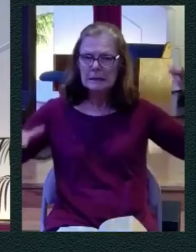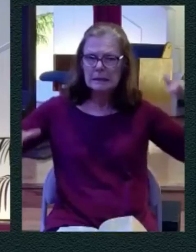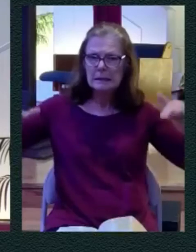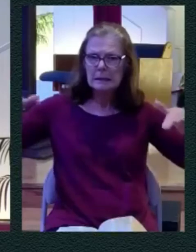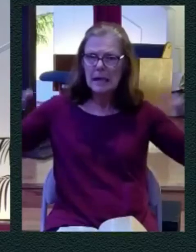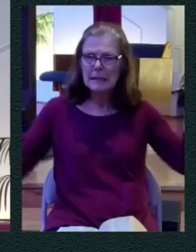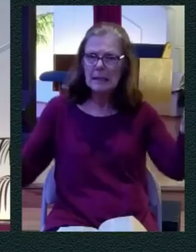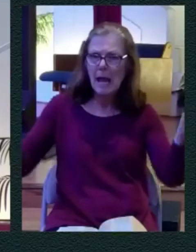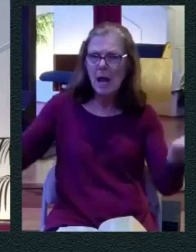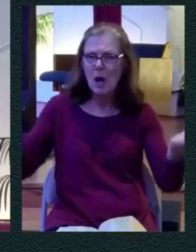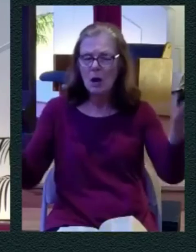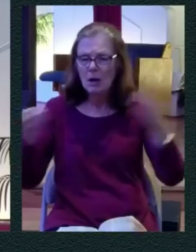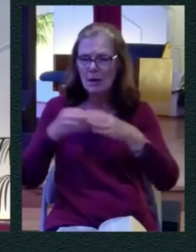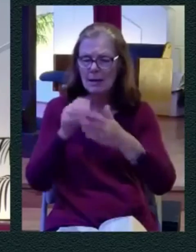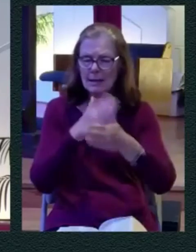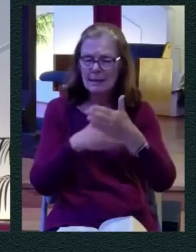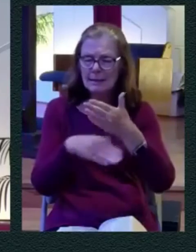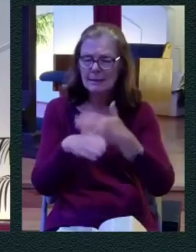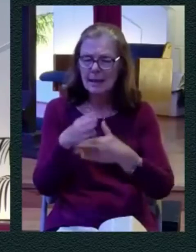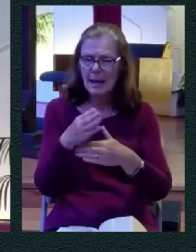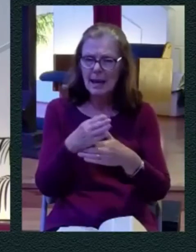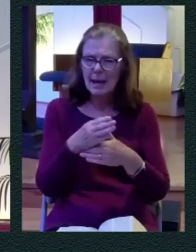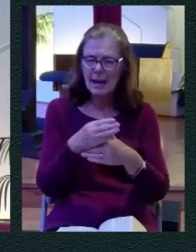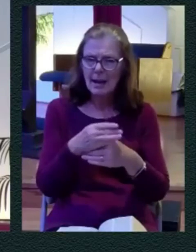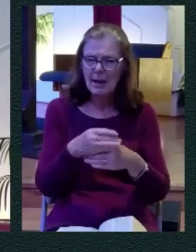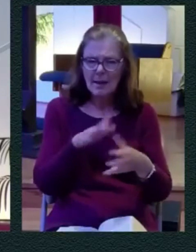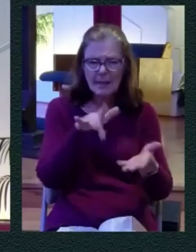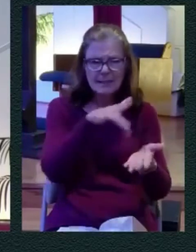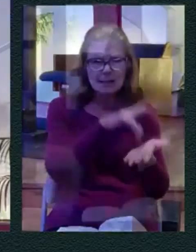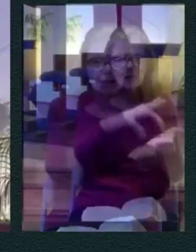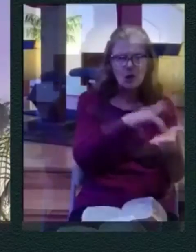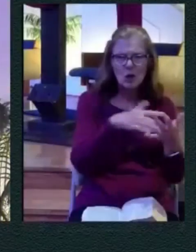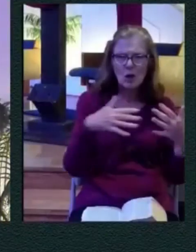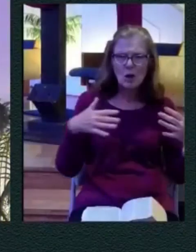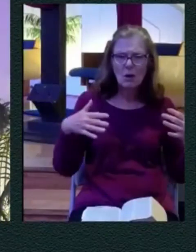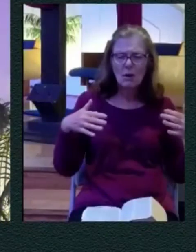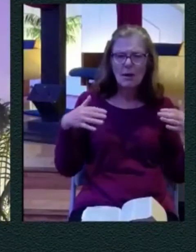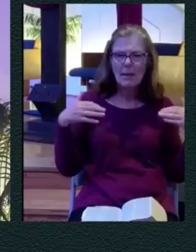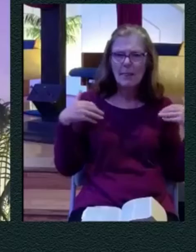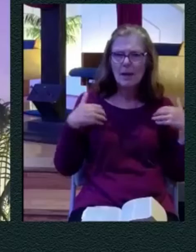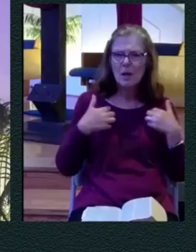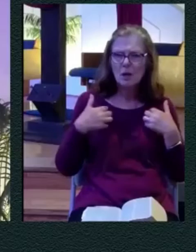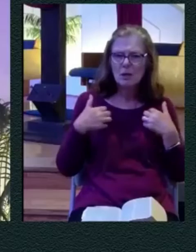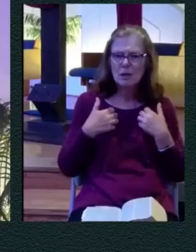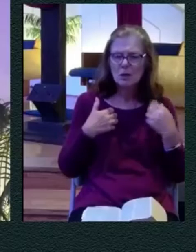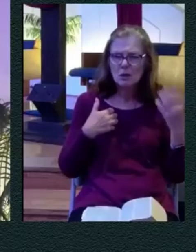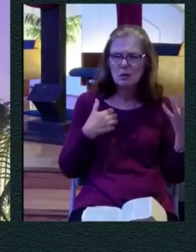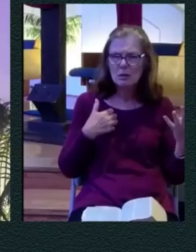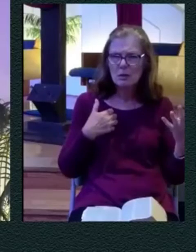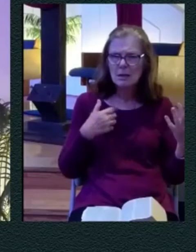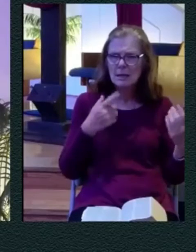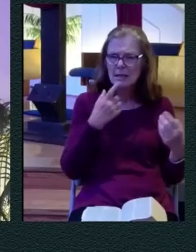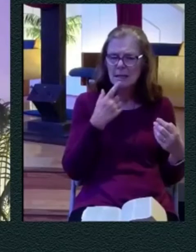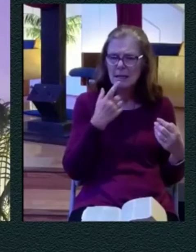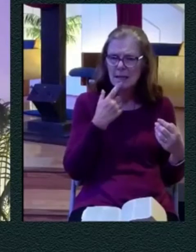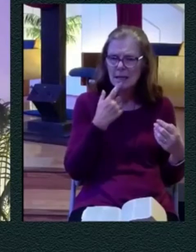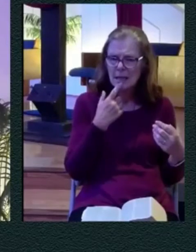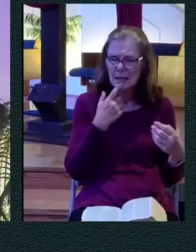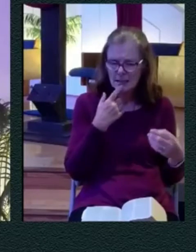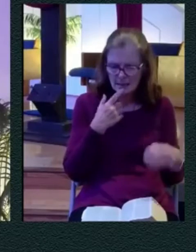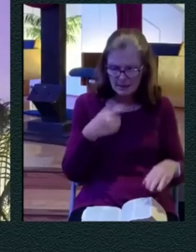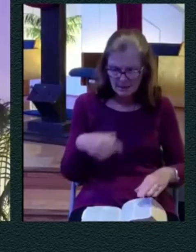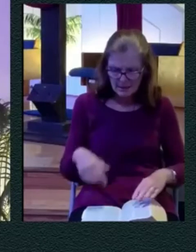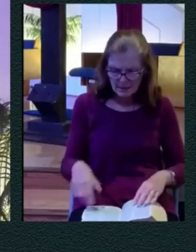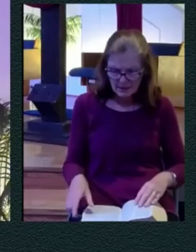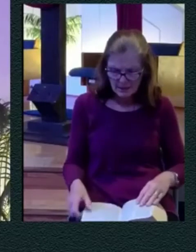a voice in the center of the four living creatures saying, A quart of wheat for a denarius, and